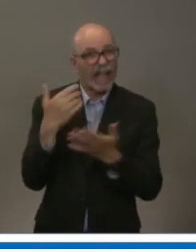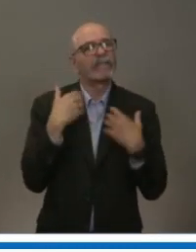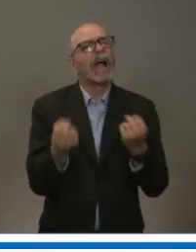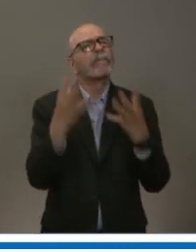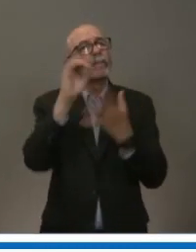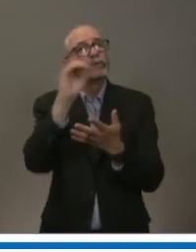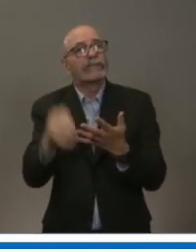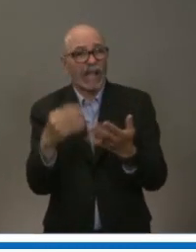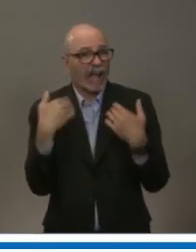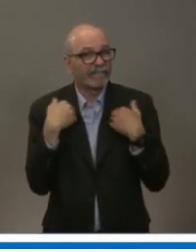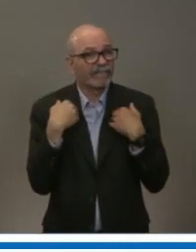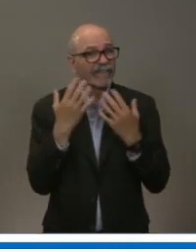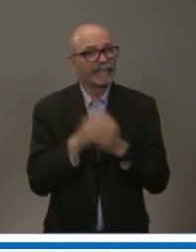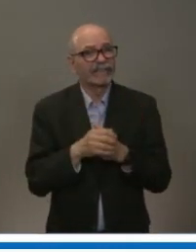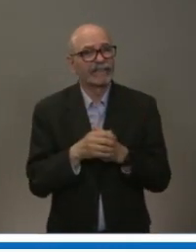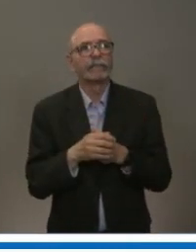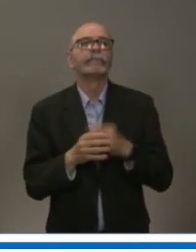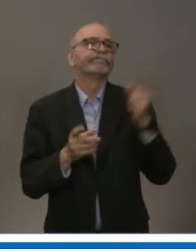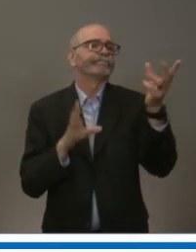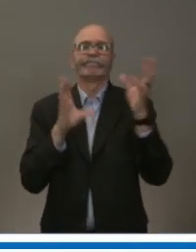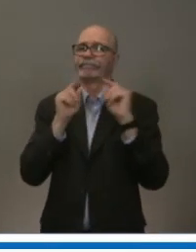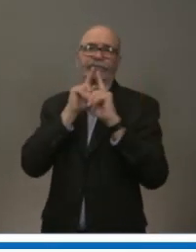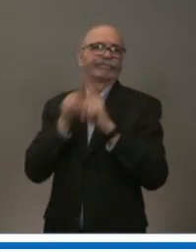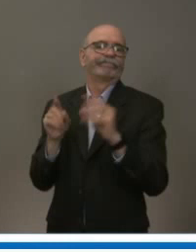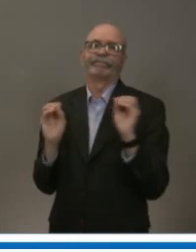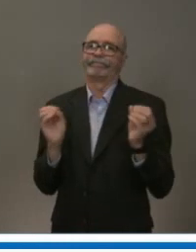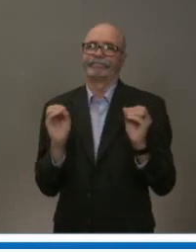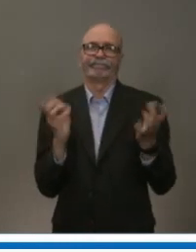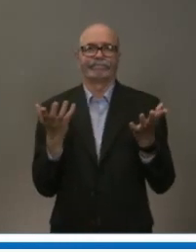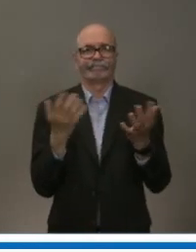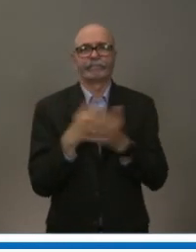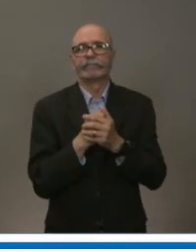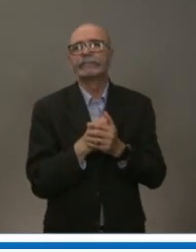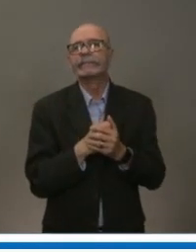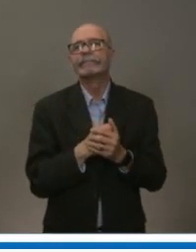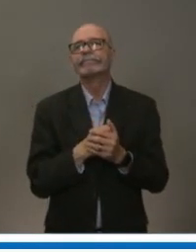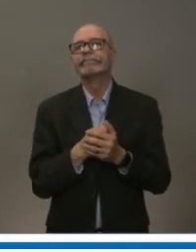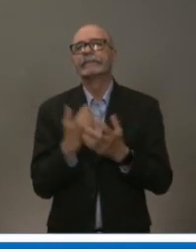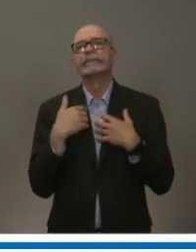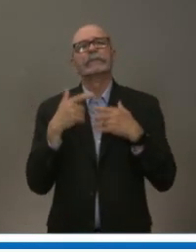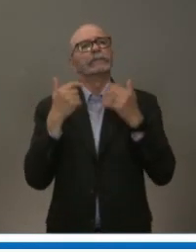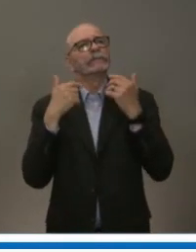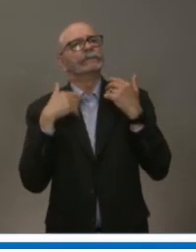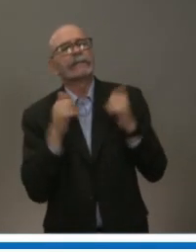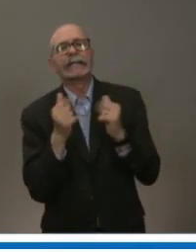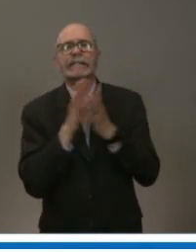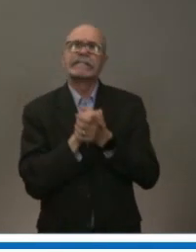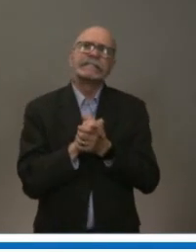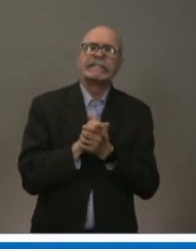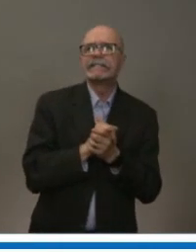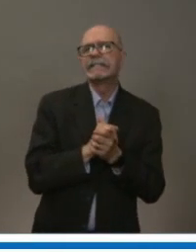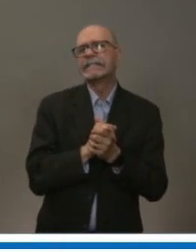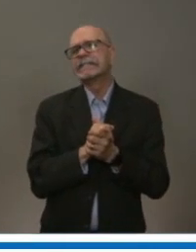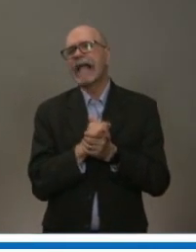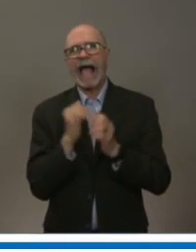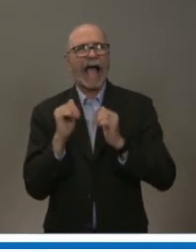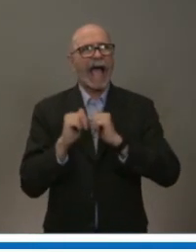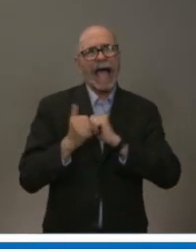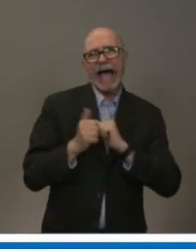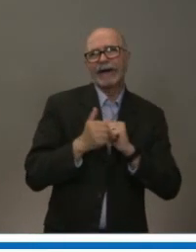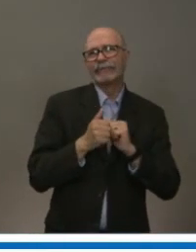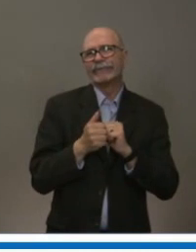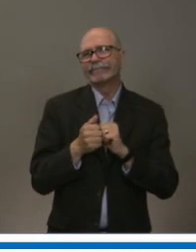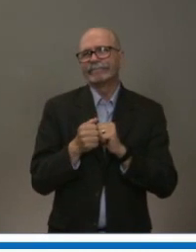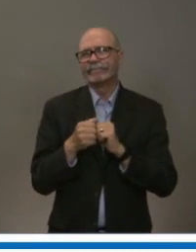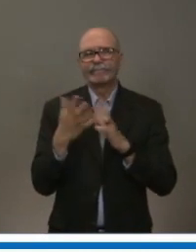People have raised that as how do we I guess start to measure some of the health impacts of these restrictions. And